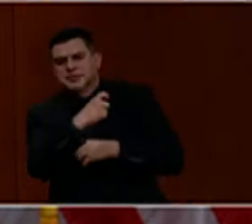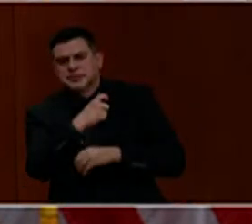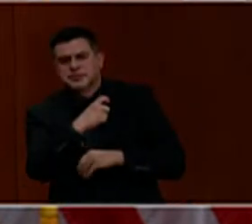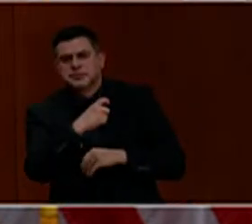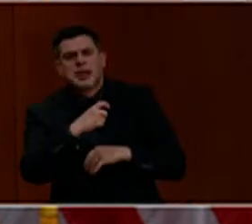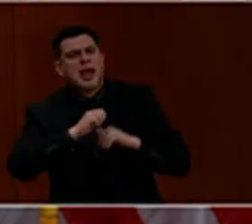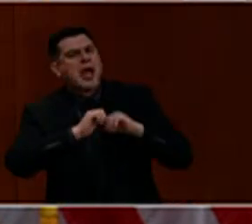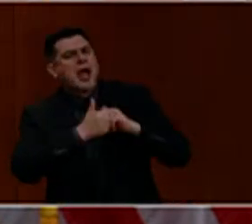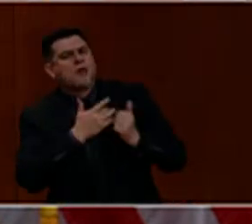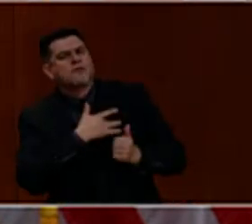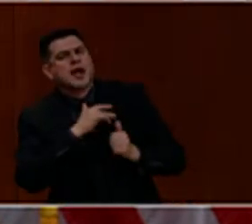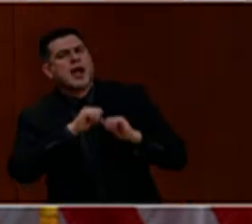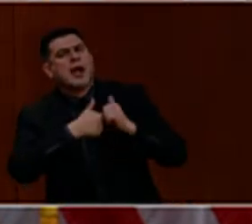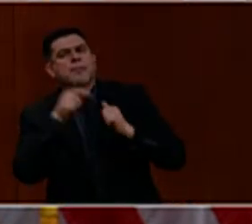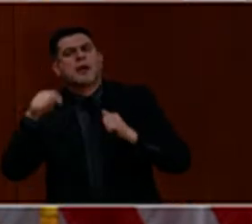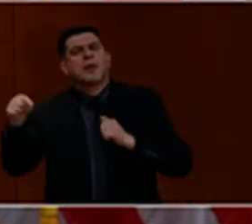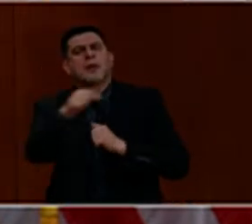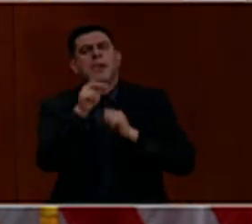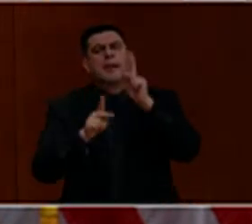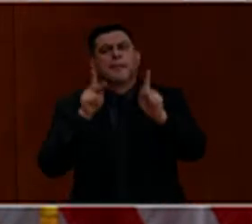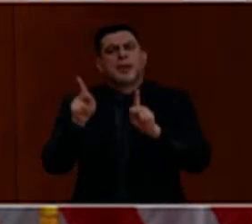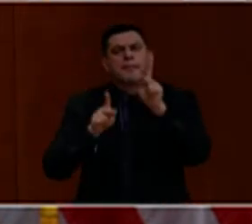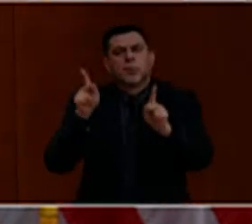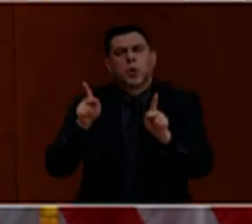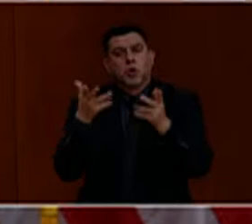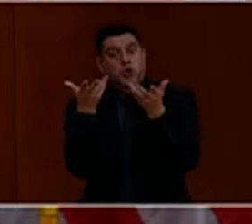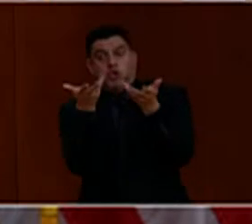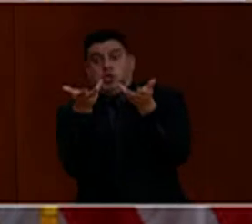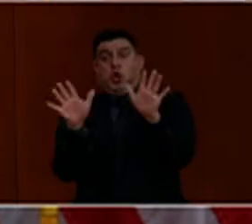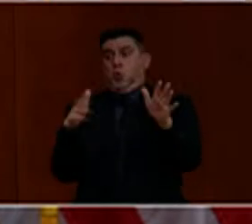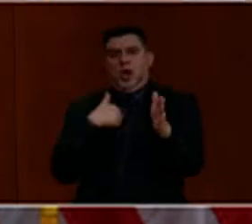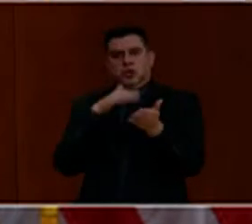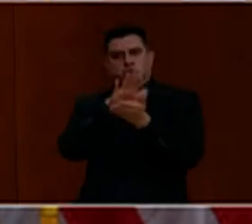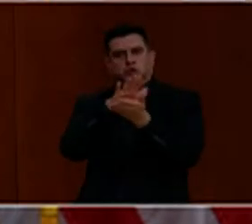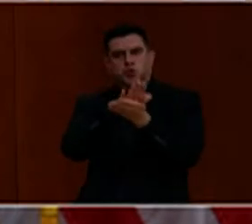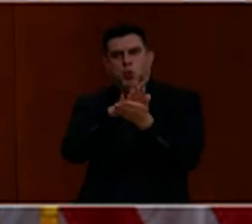I would say is, my view on this has been,